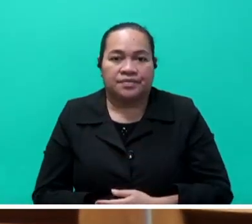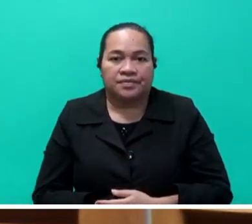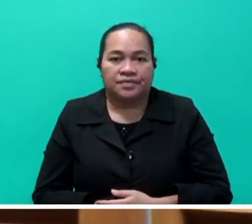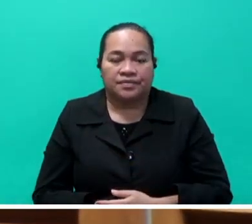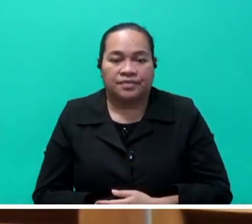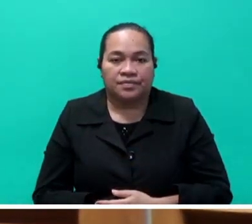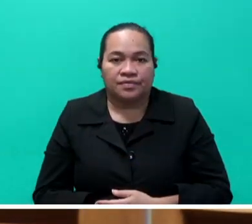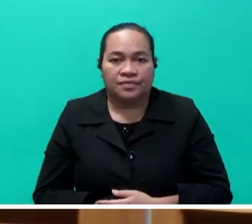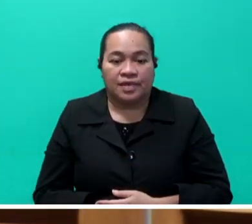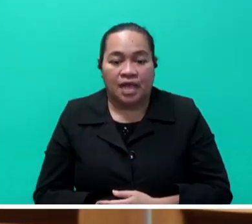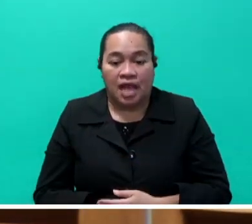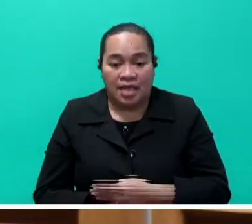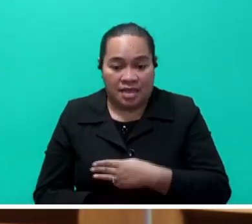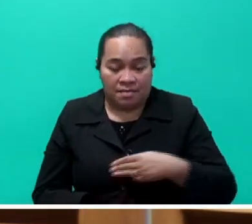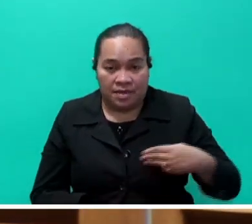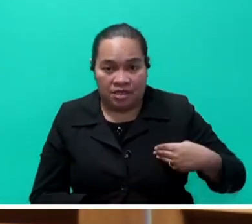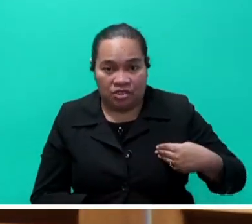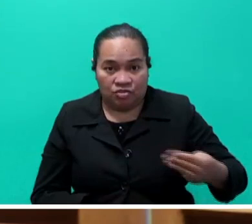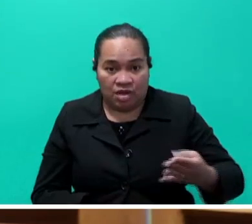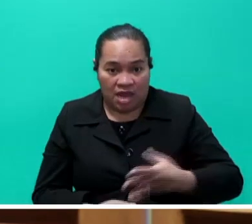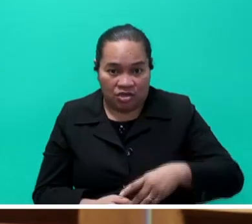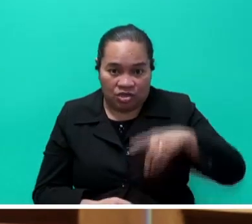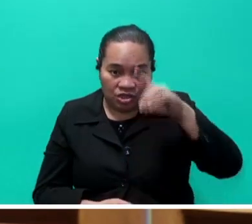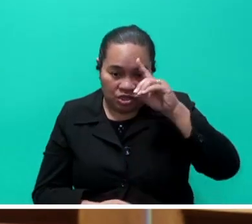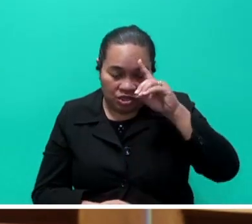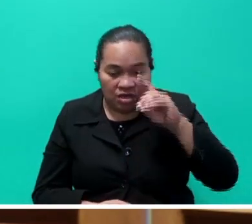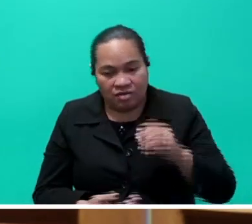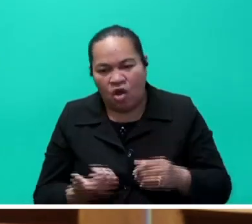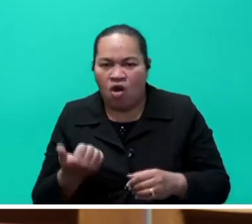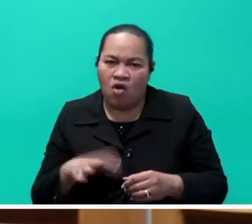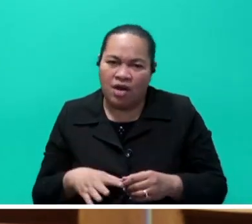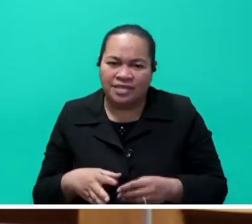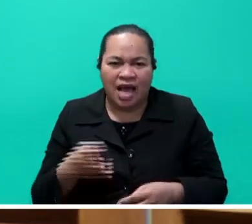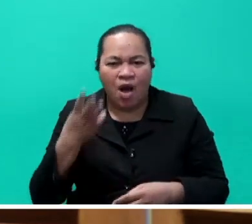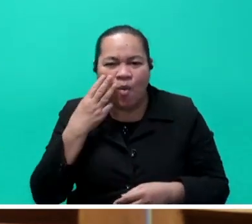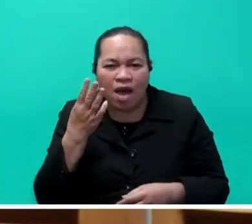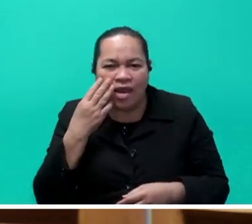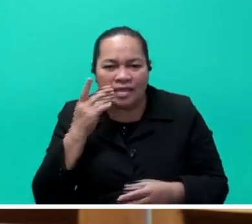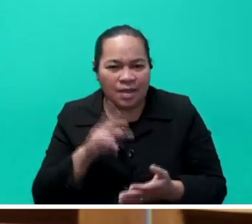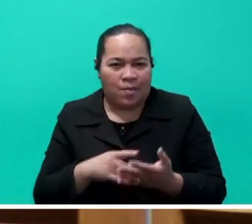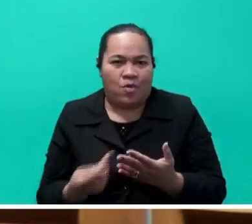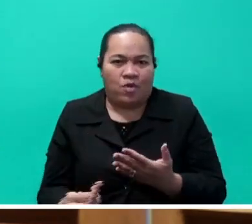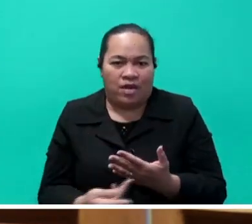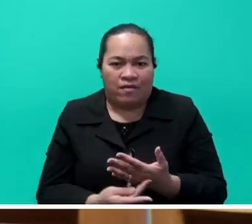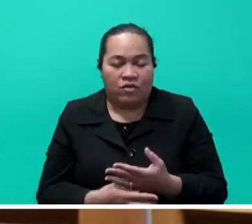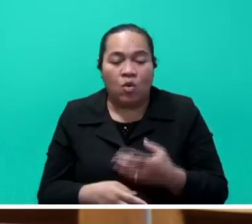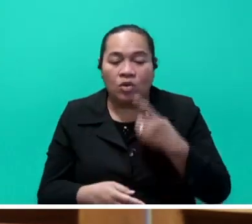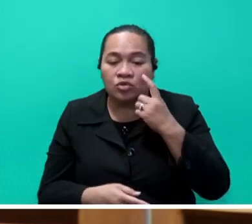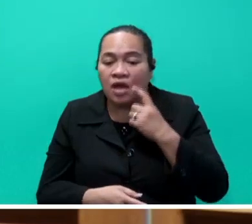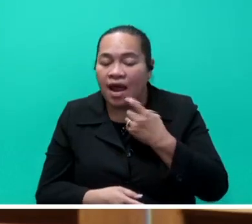Mr. Speaker, sir, the Ministry of Education has done various outreach programs and incentives to attract